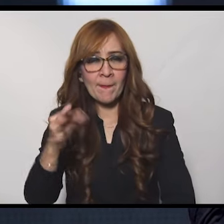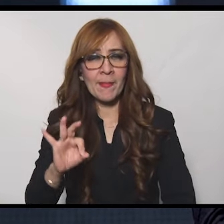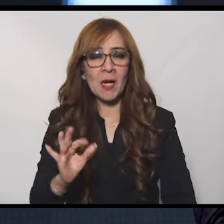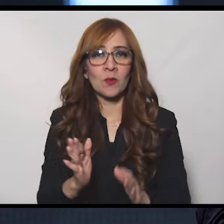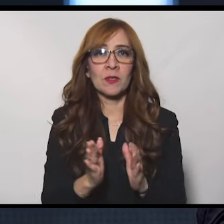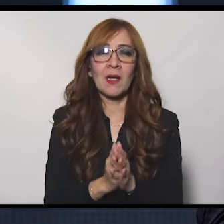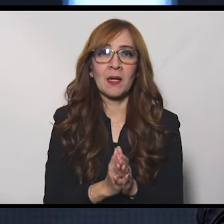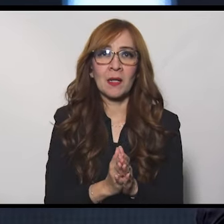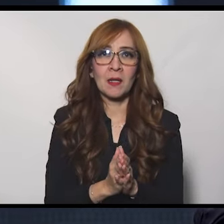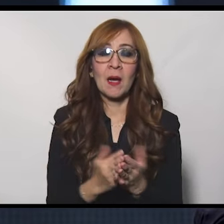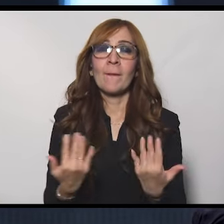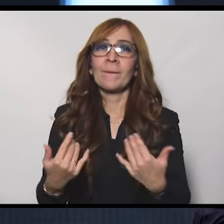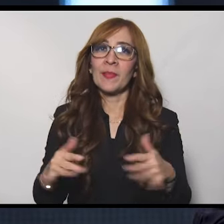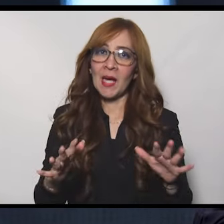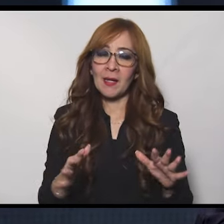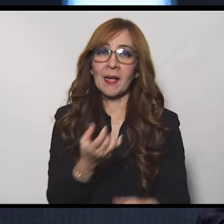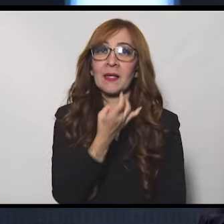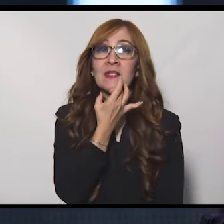and let